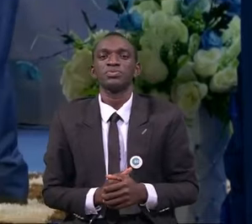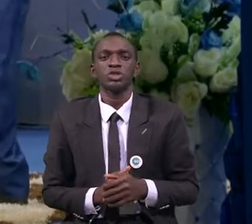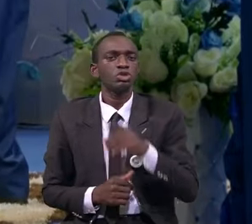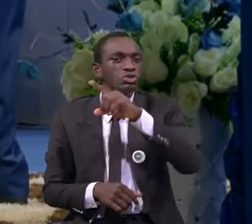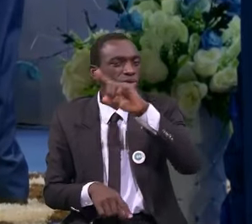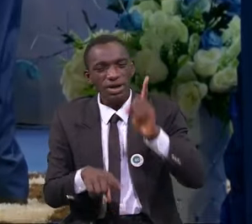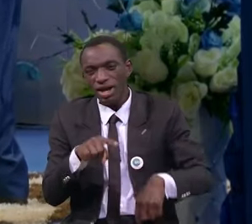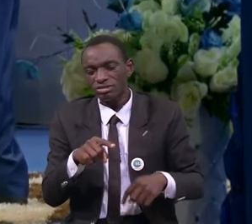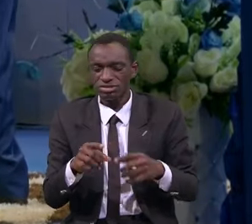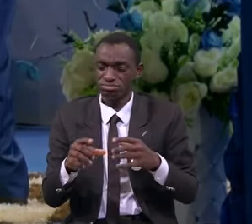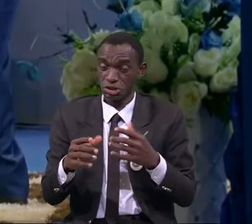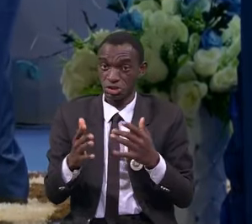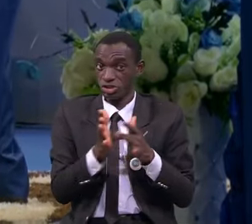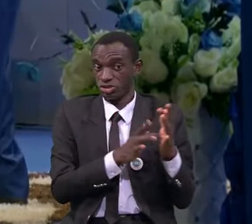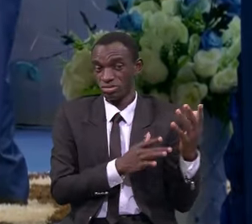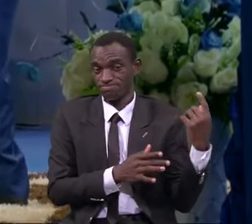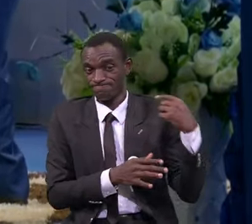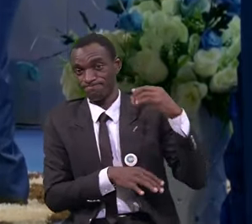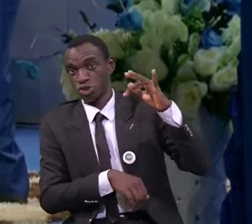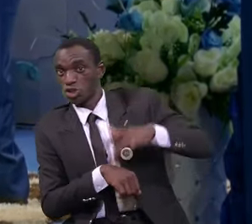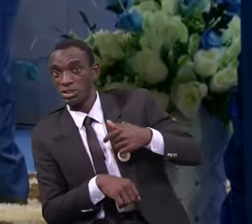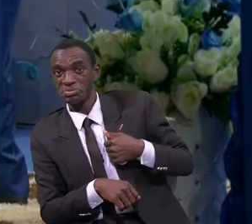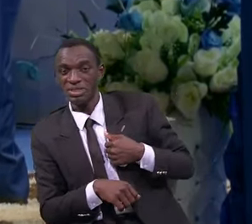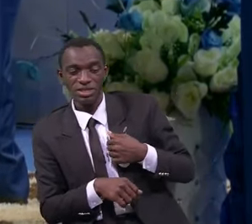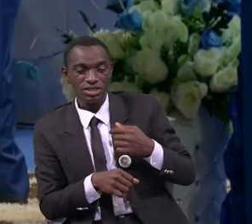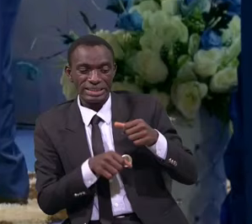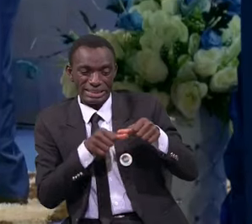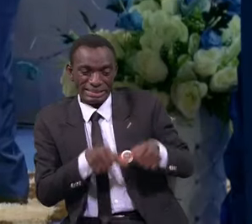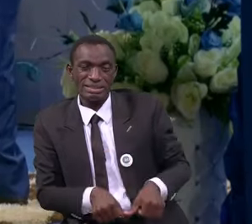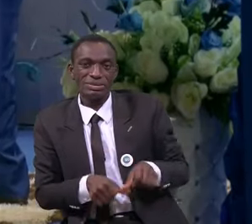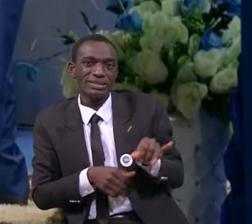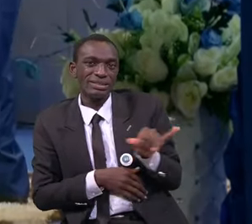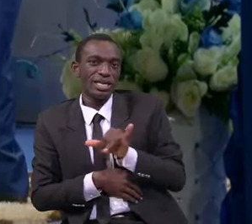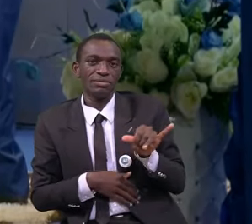be touched by that divine touch and remain the same.